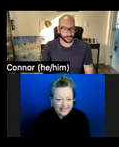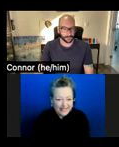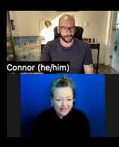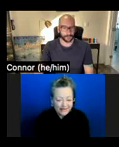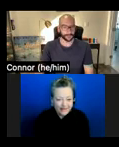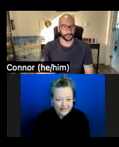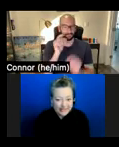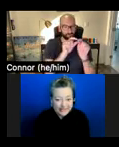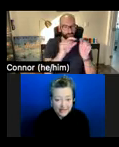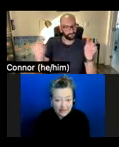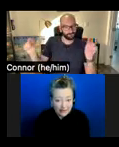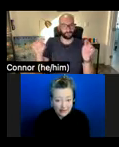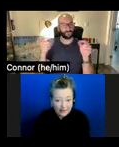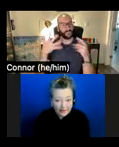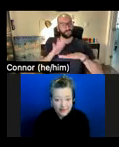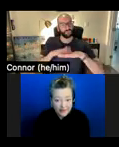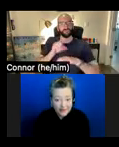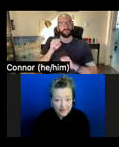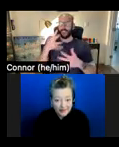you can see here that it's telling you